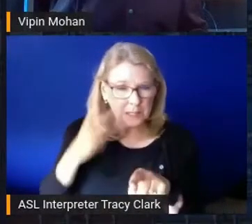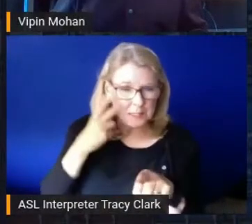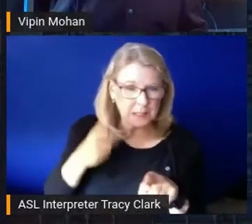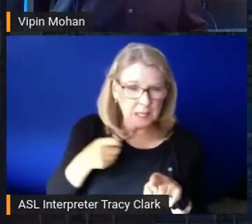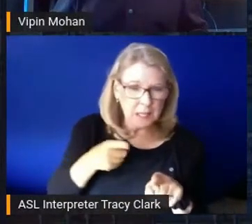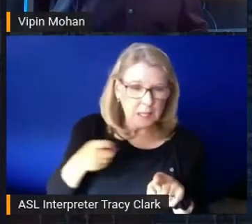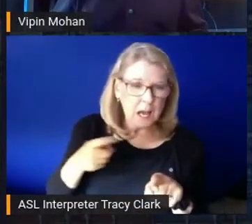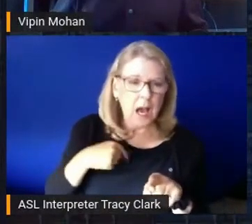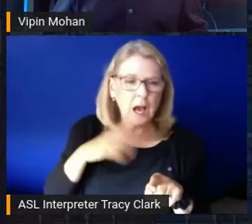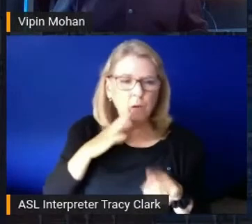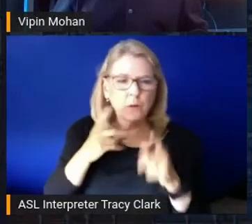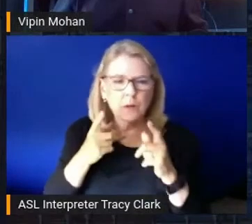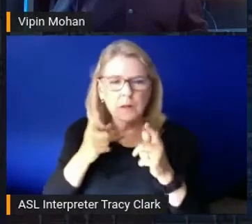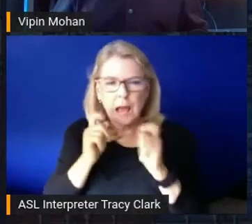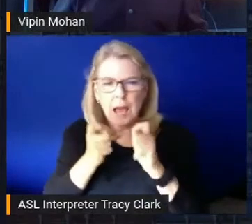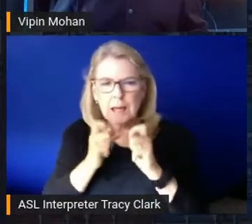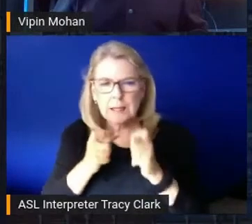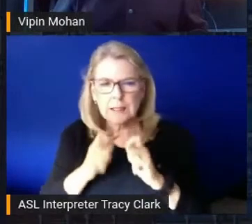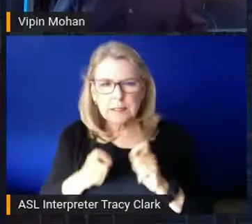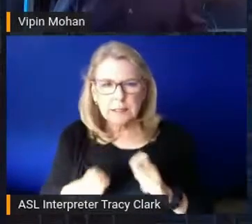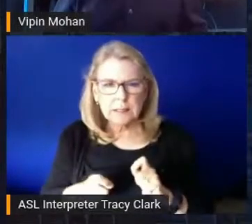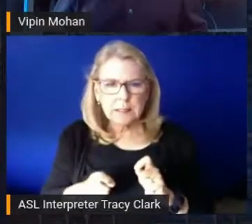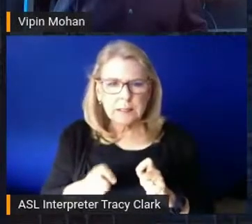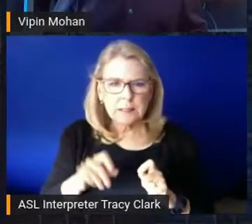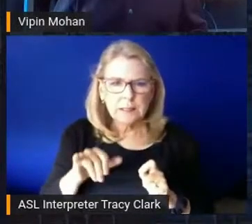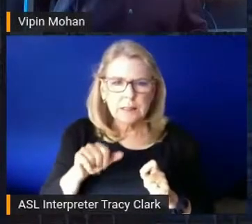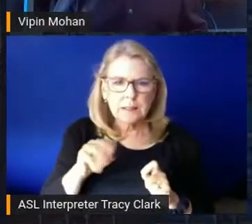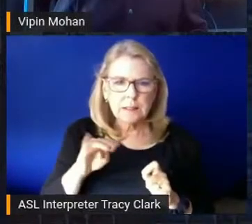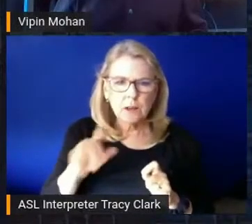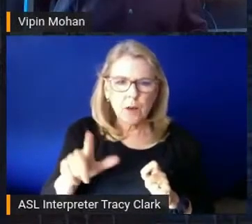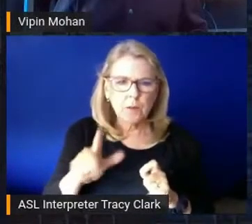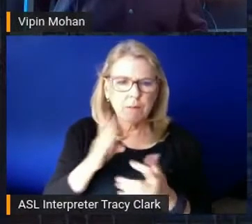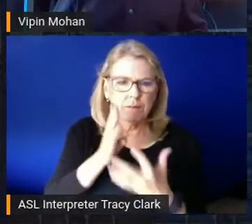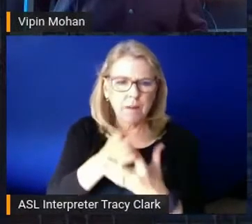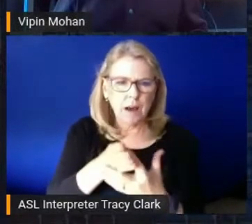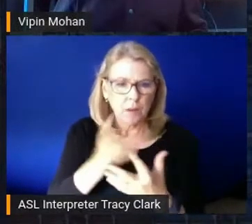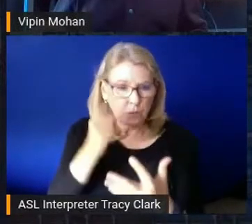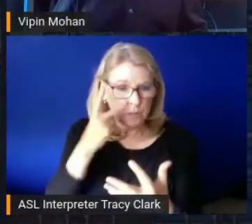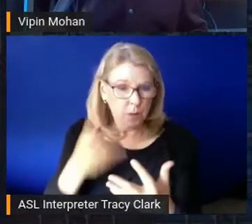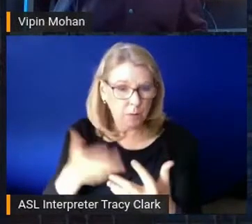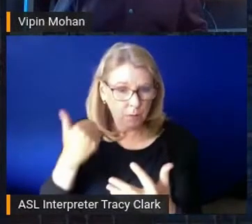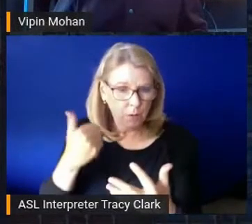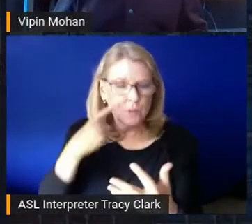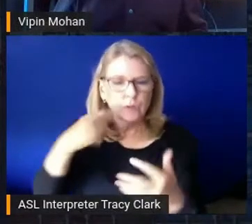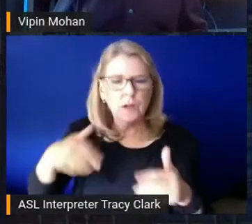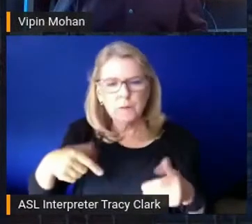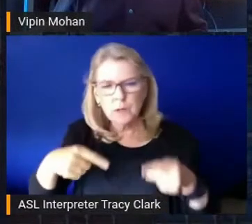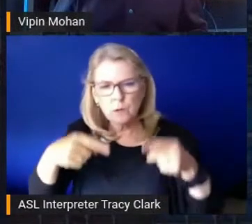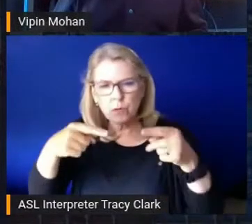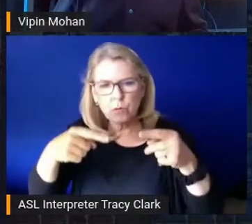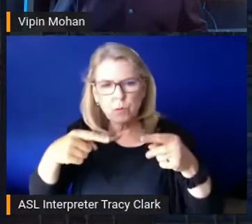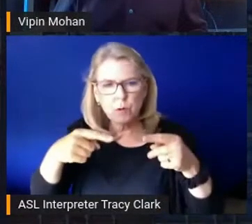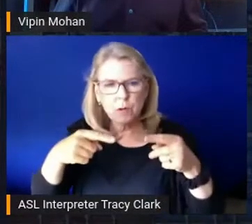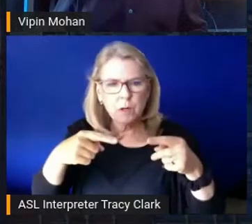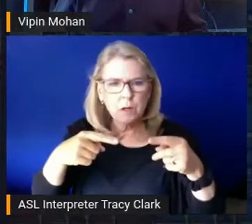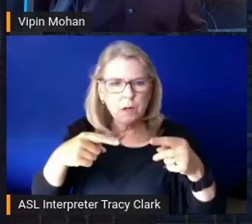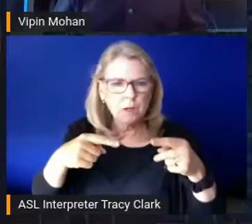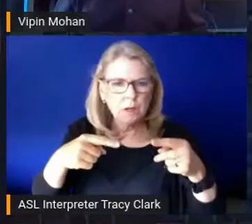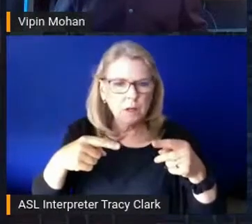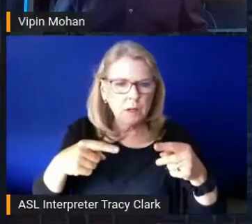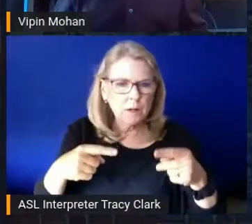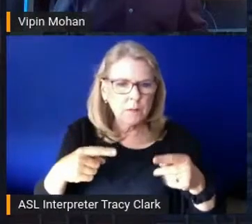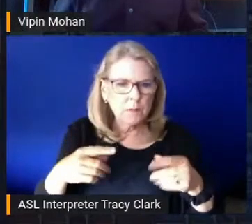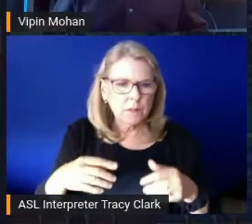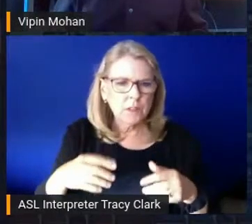going to edit the YAML file that we saw before, where I'm going to go and bump up the Kubernetes version from 120